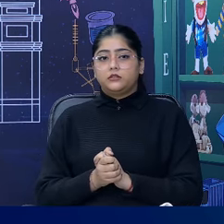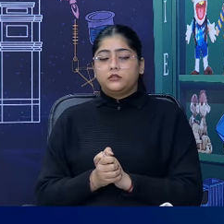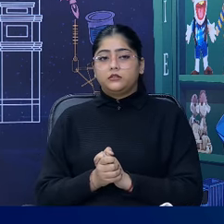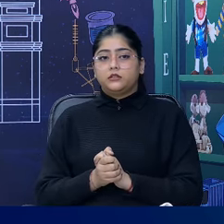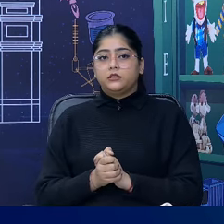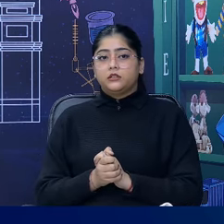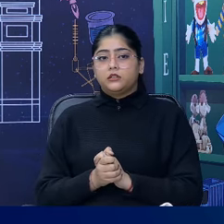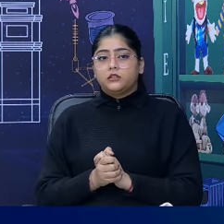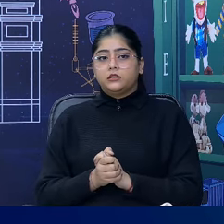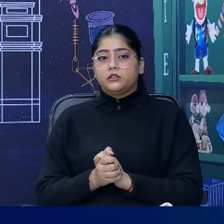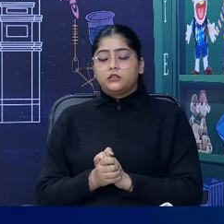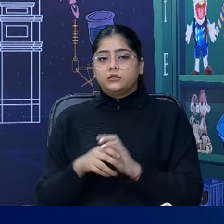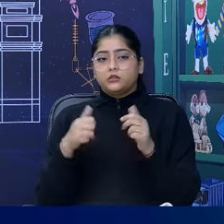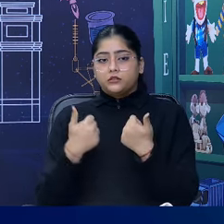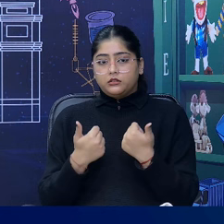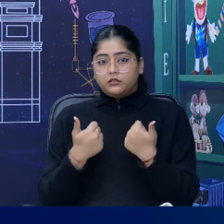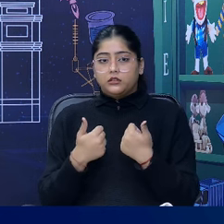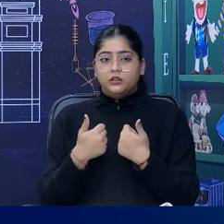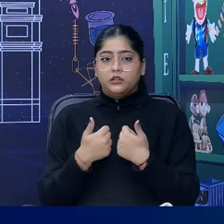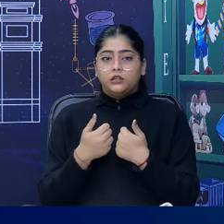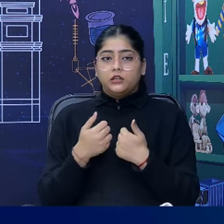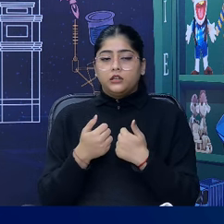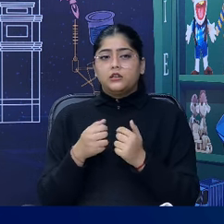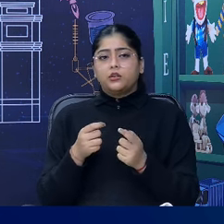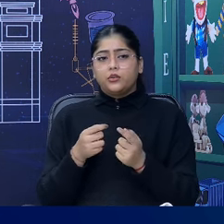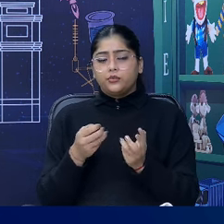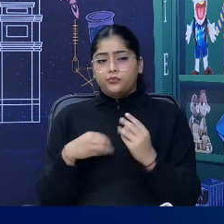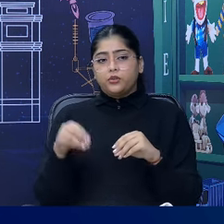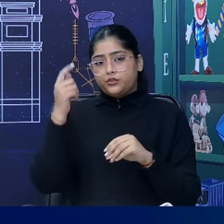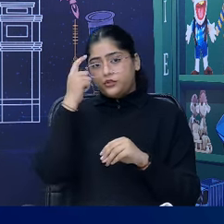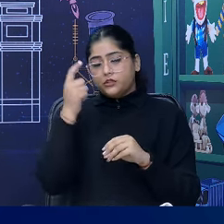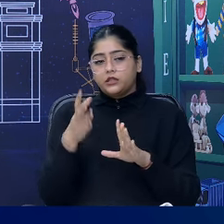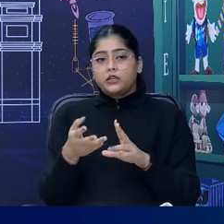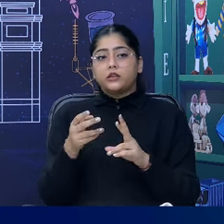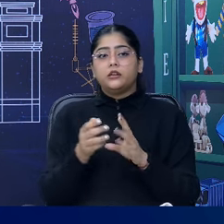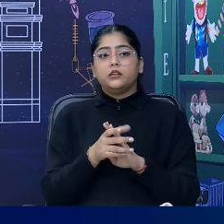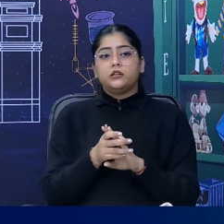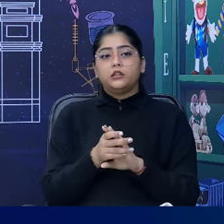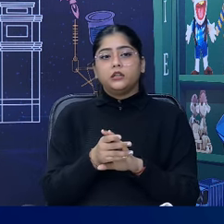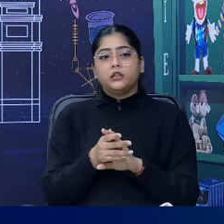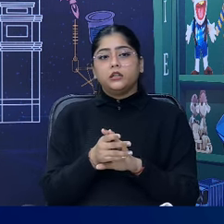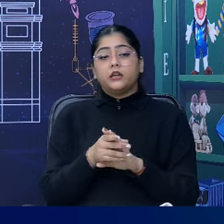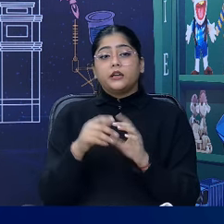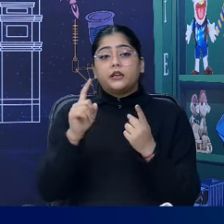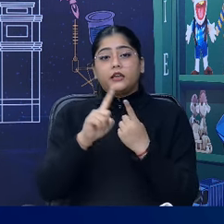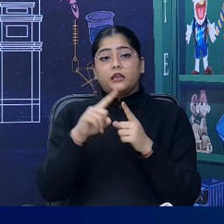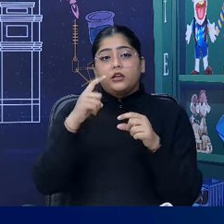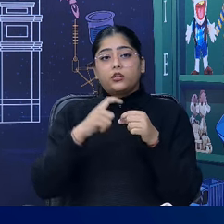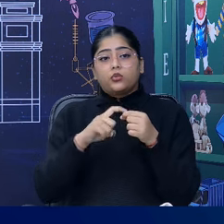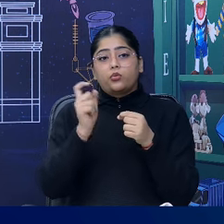Sure. Okay, then let us just think for our next type, equivalent